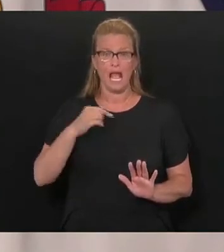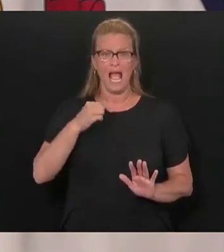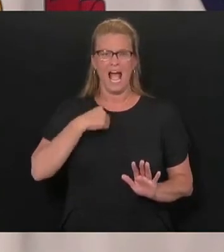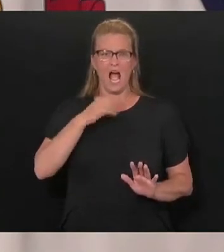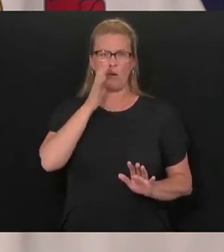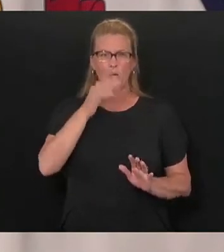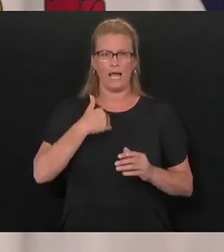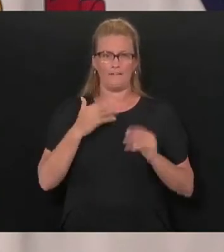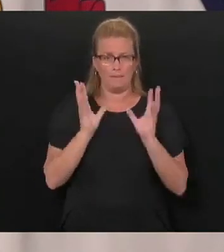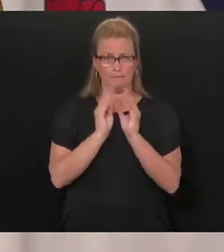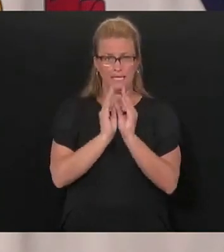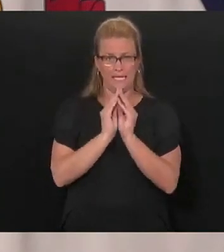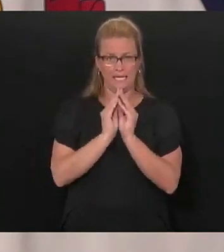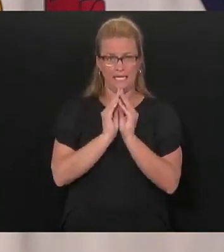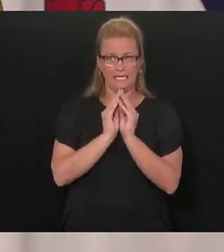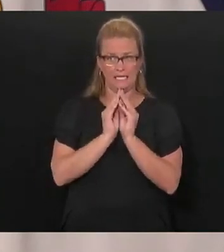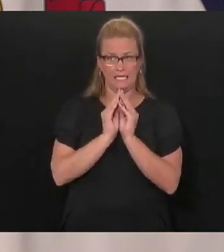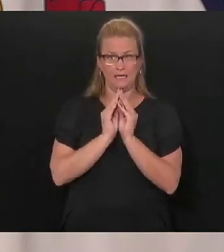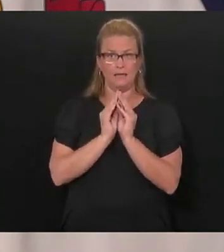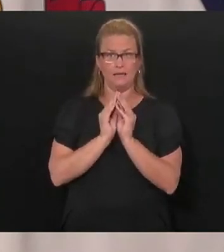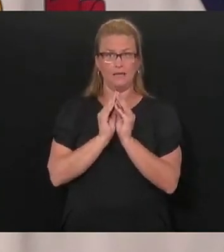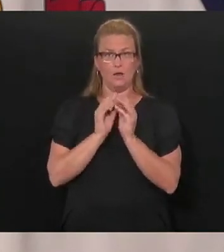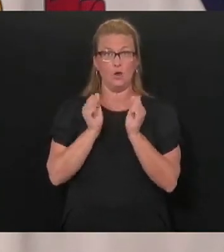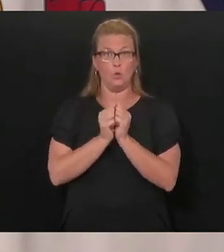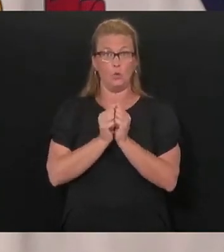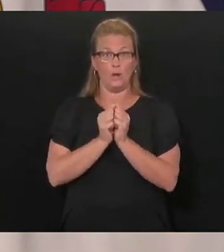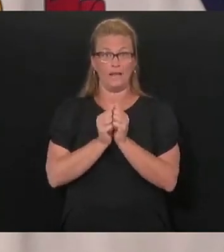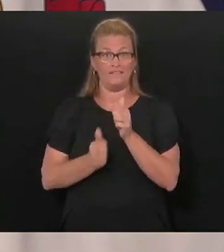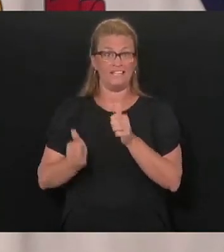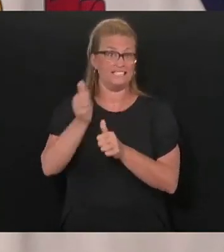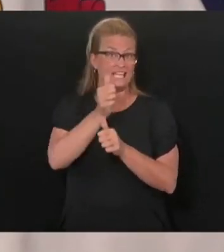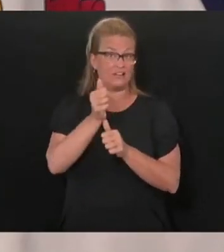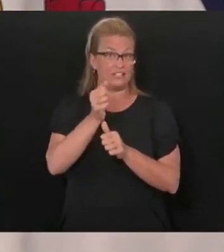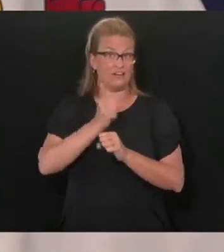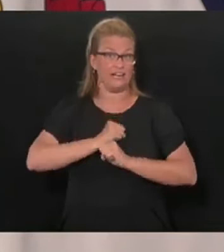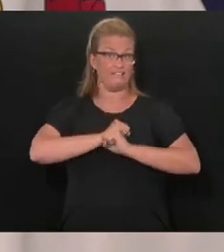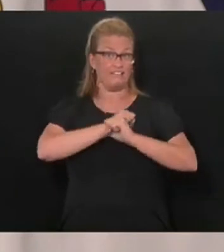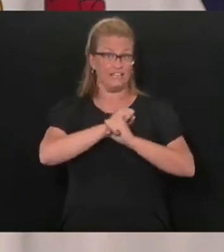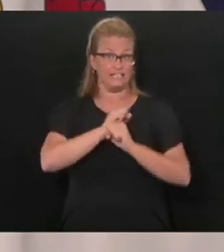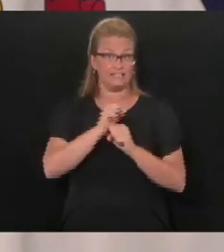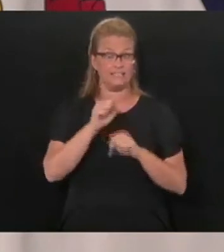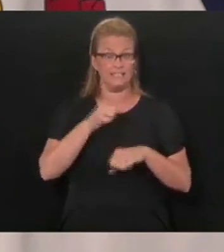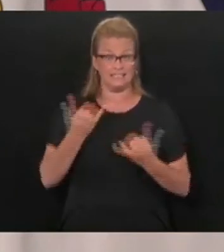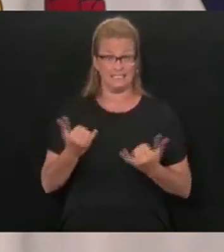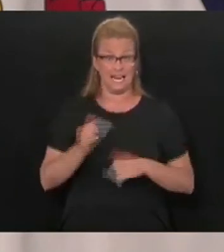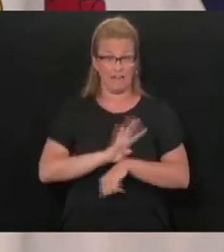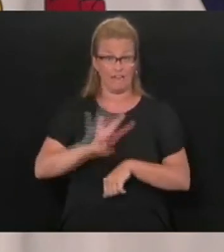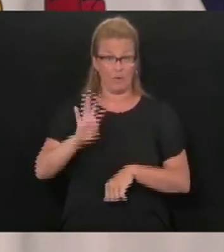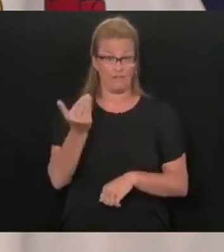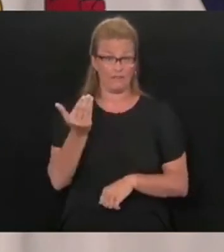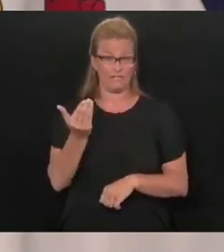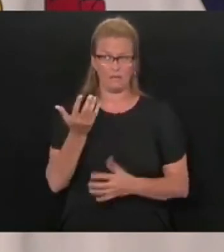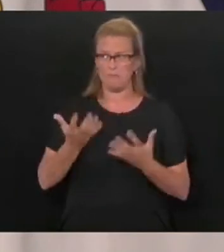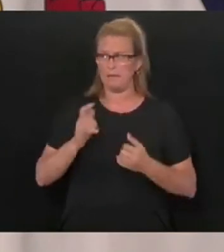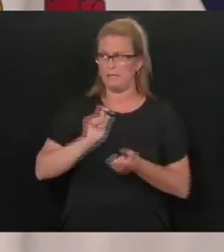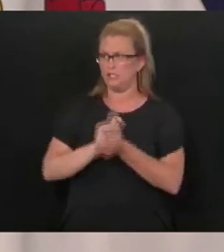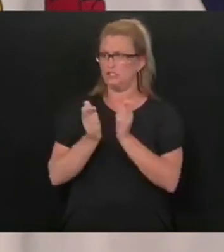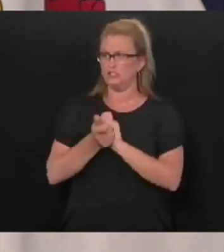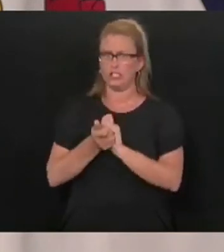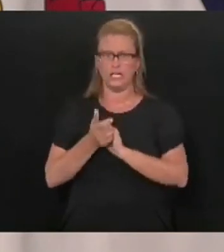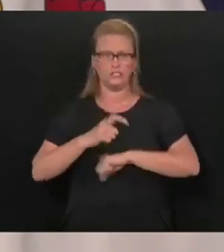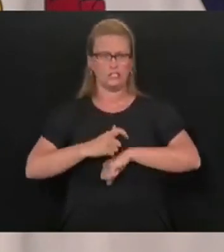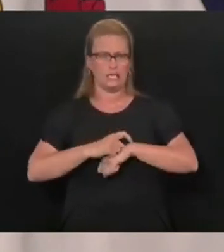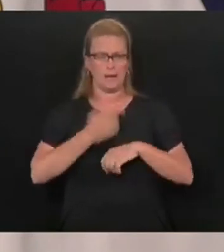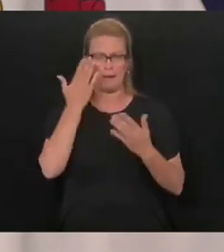be on a call personally with the Secretary of Defense at 4:15 today. Maybe that call's being changed in a few minutes,